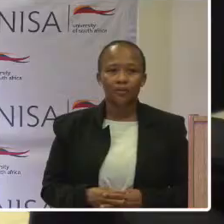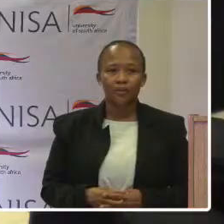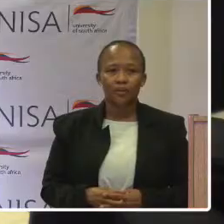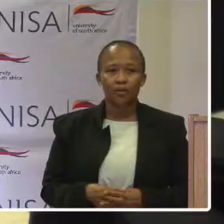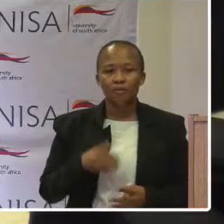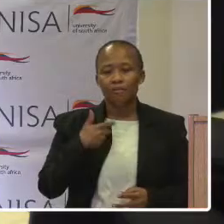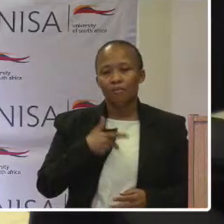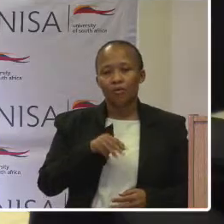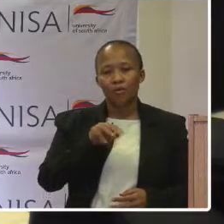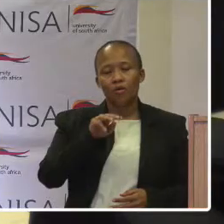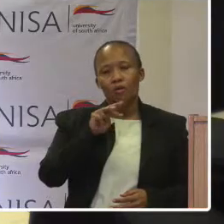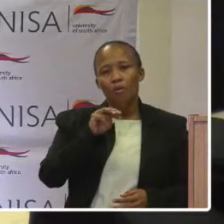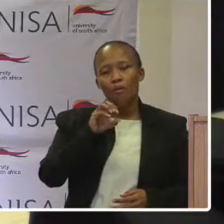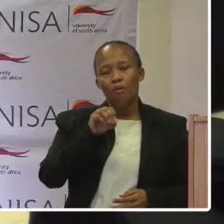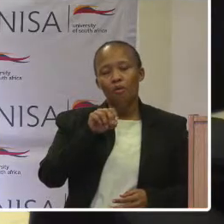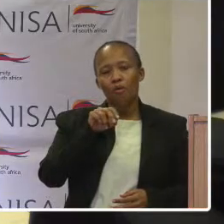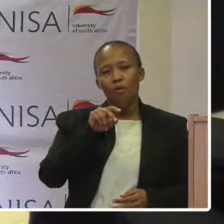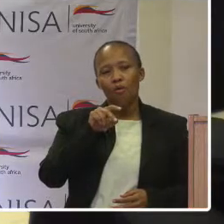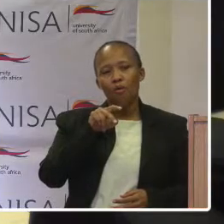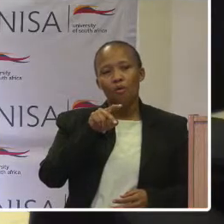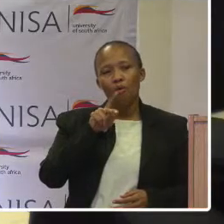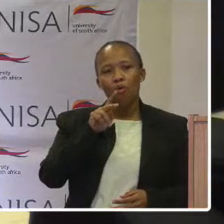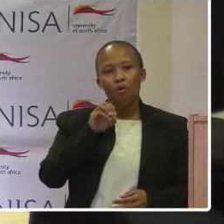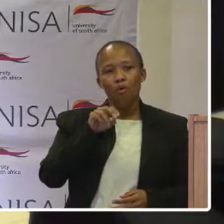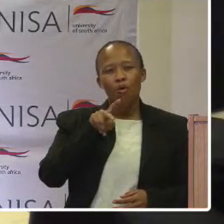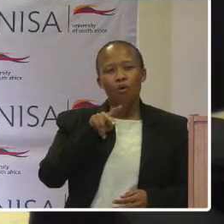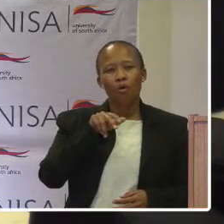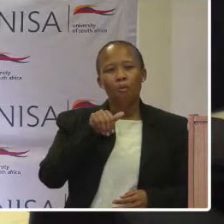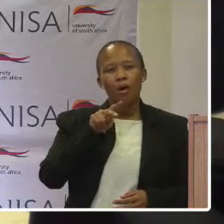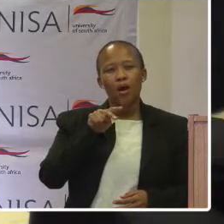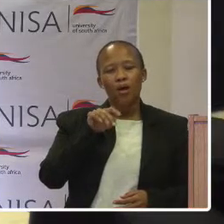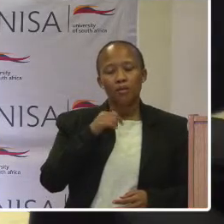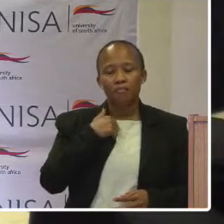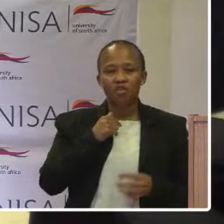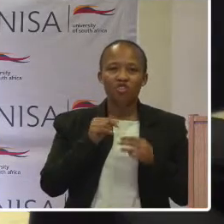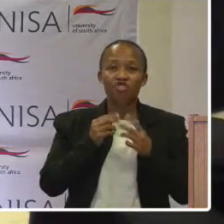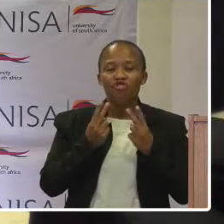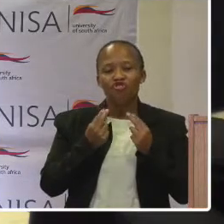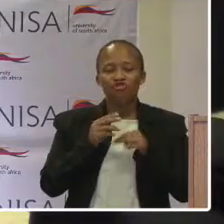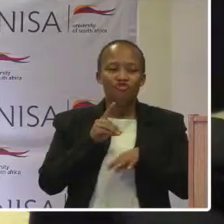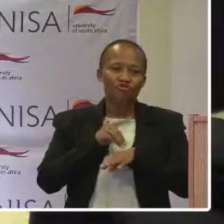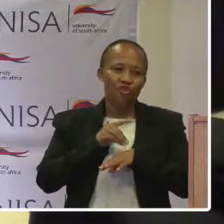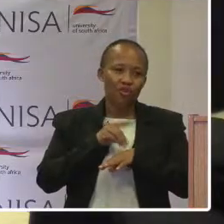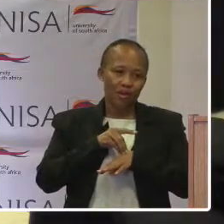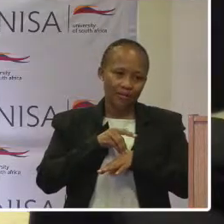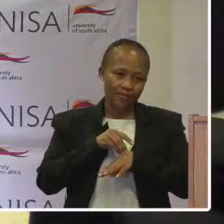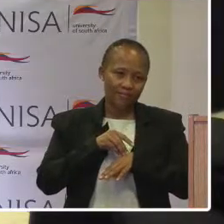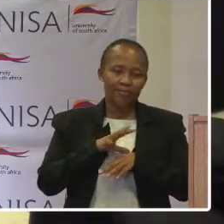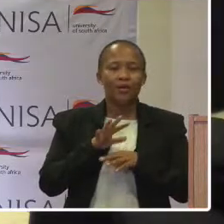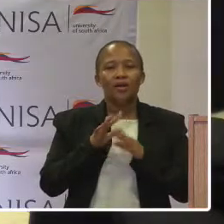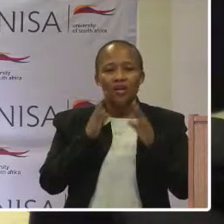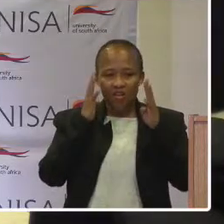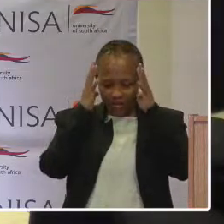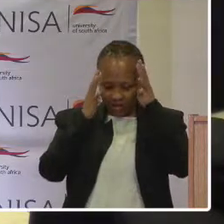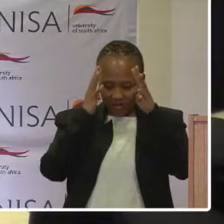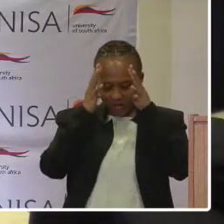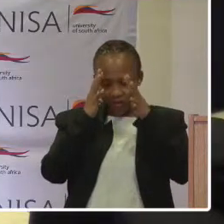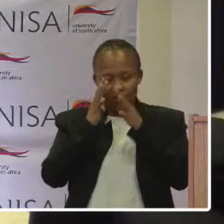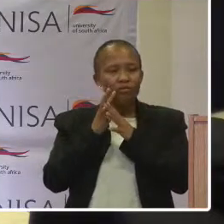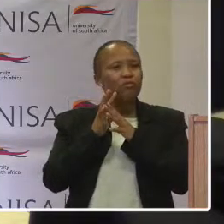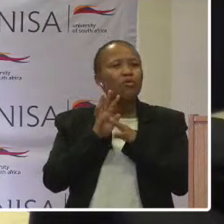Mkwapane Charles Marakala, new doctor. Okay. Innovation is more in